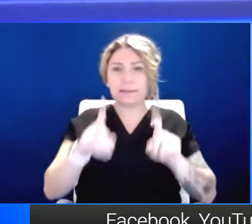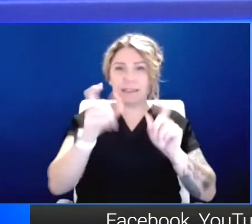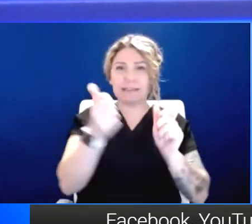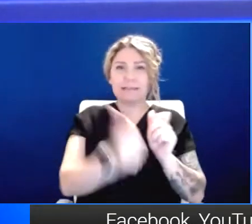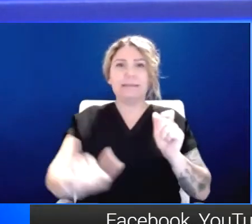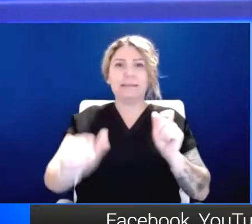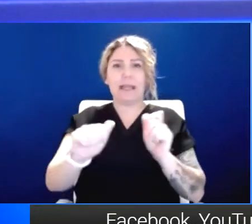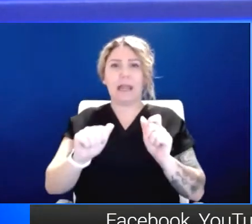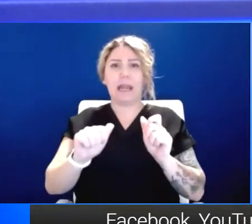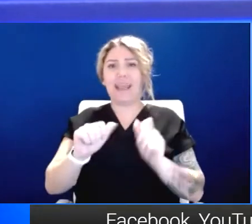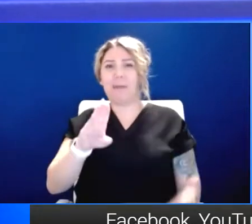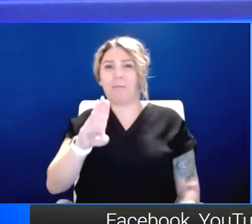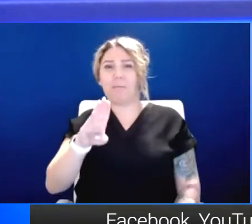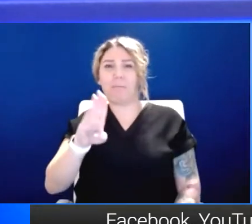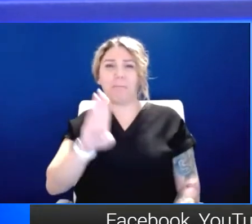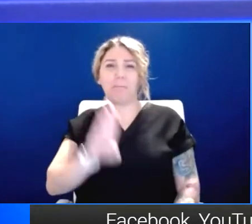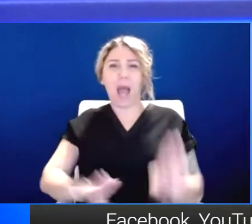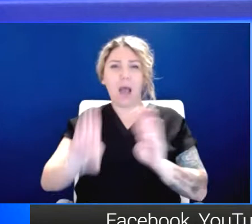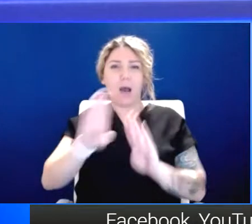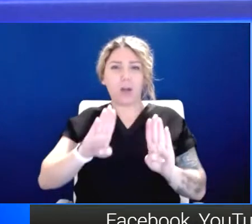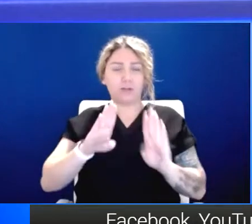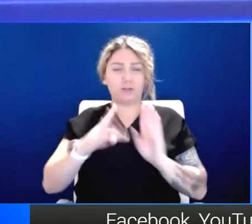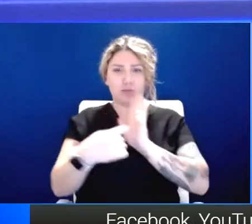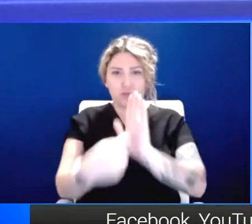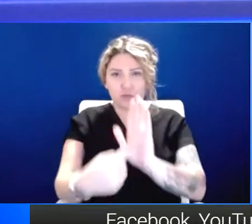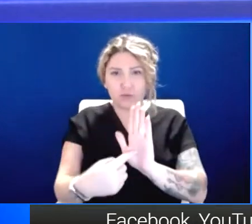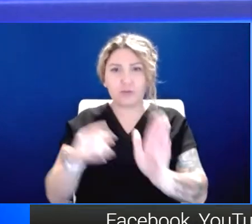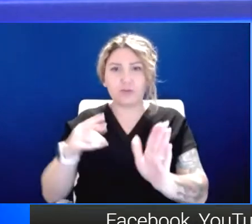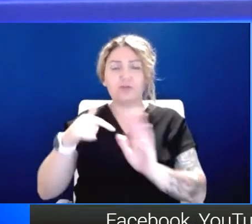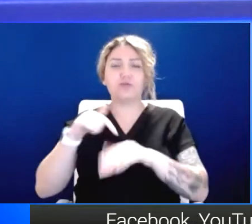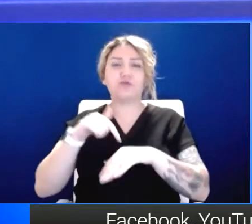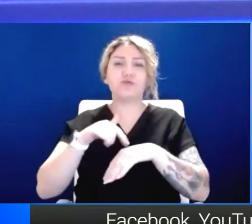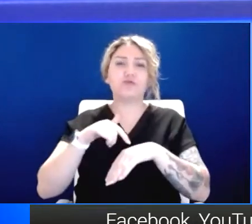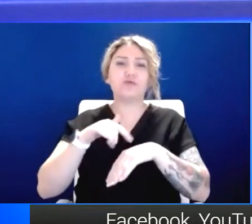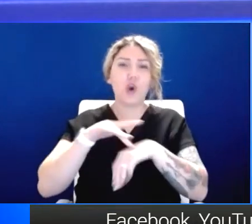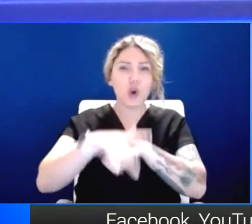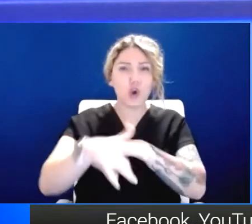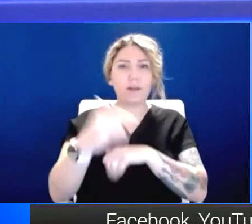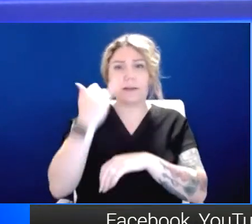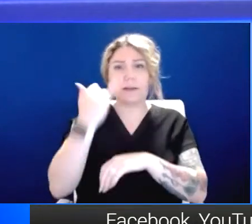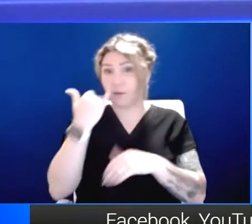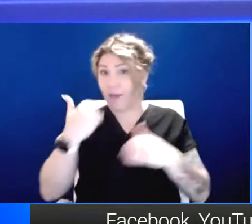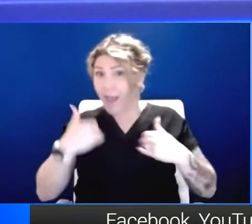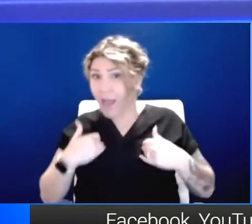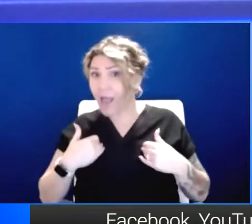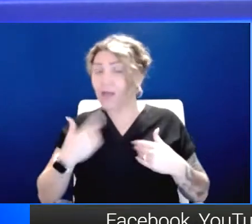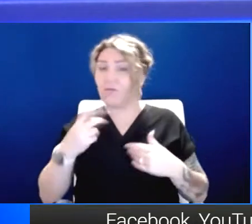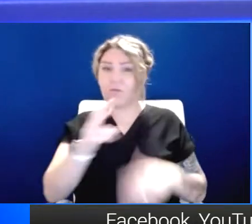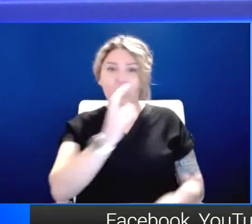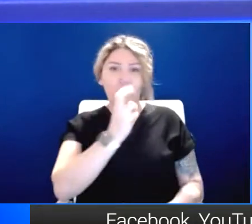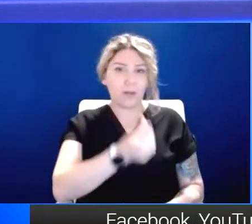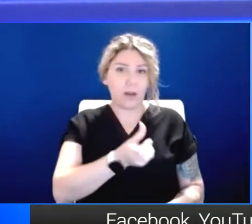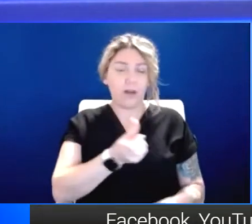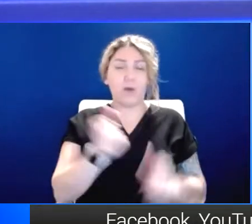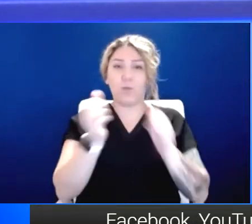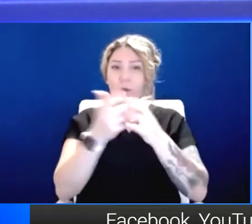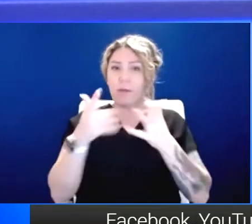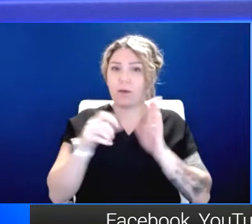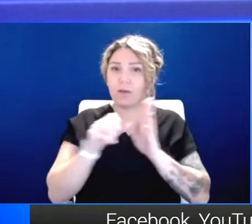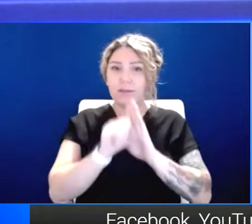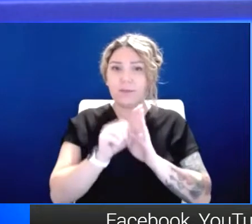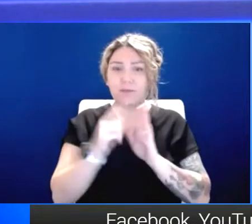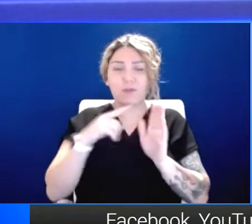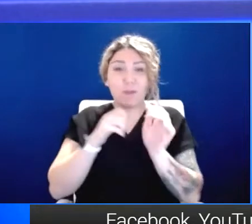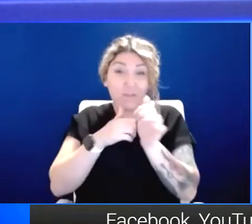biomarker that can tell us earlier on if this indeed is Parkinson's or not. And even if they don't have any symptoms, then we follow them very